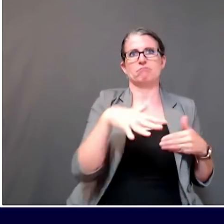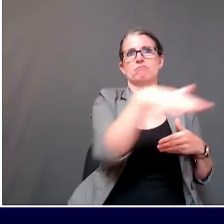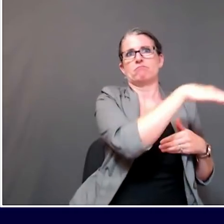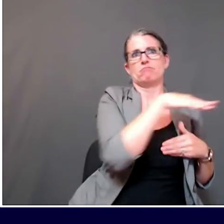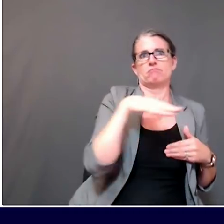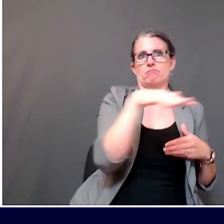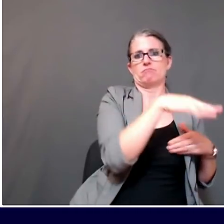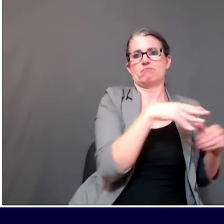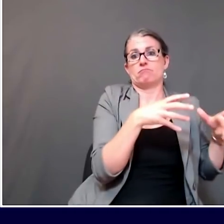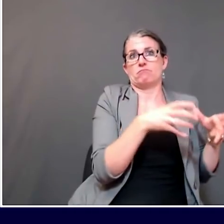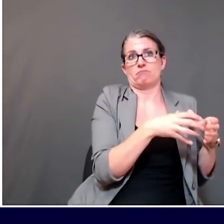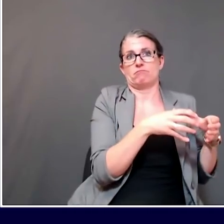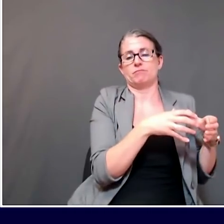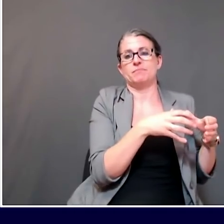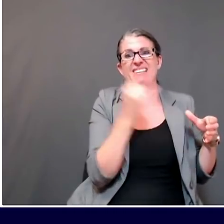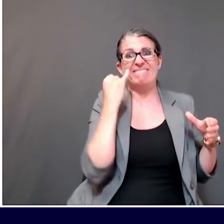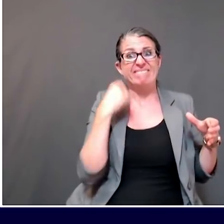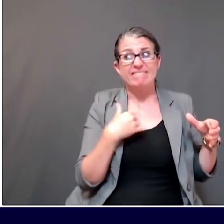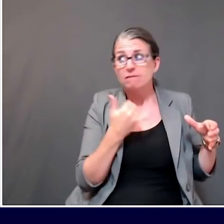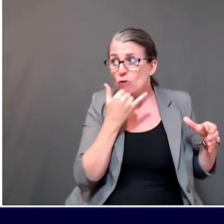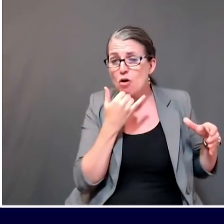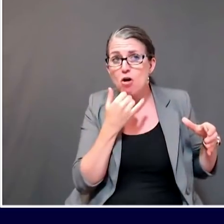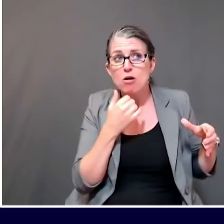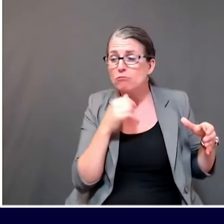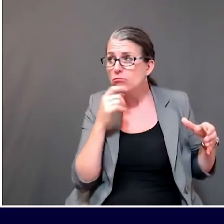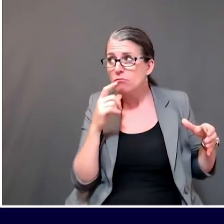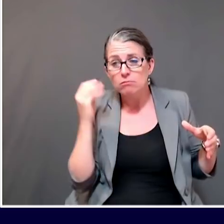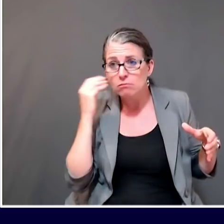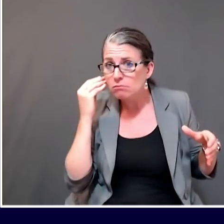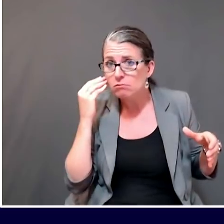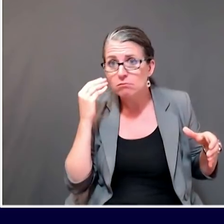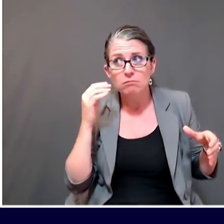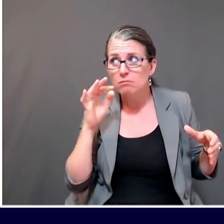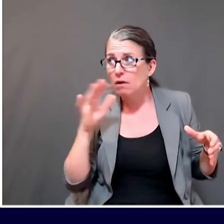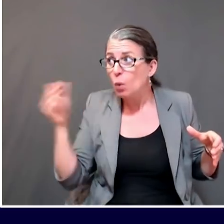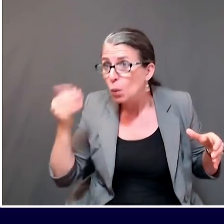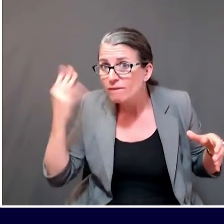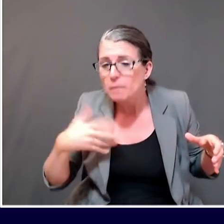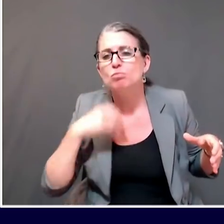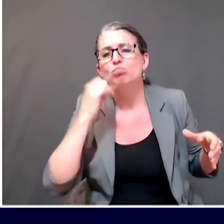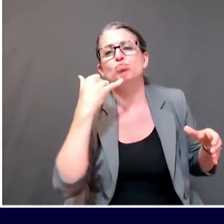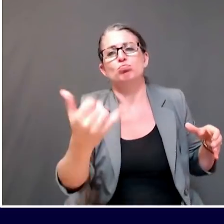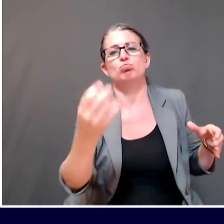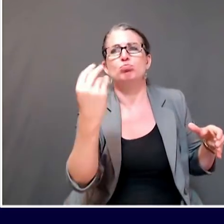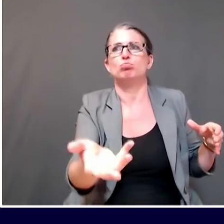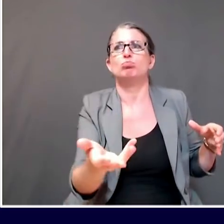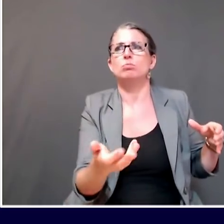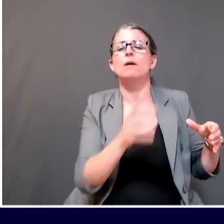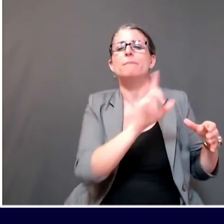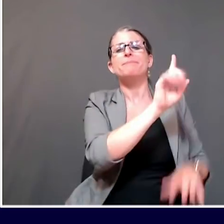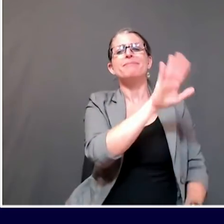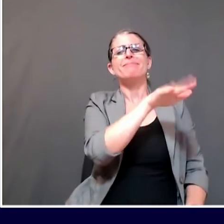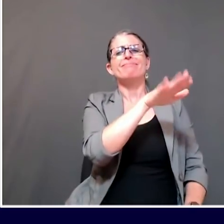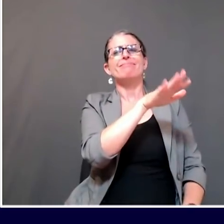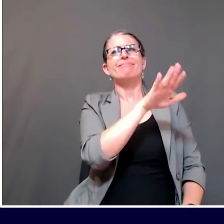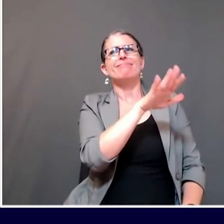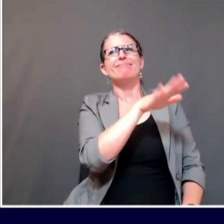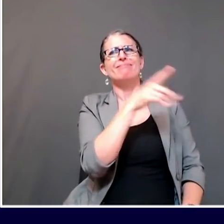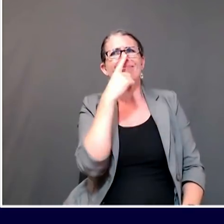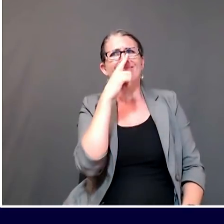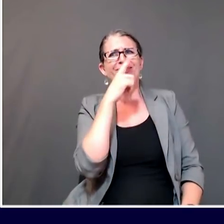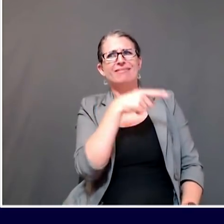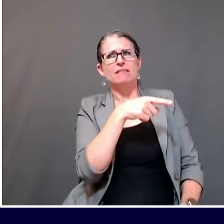know. But based on the information that I've got, it's campers only. And I'm sorry if I missed it, but can you tell us what camp that was?